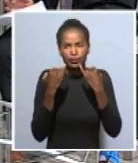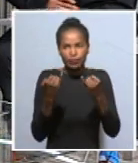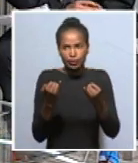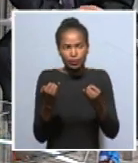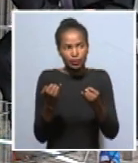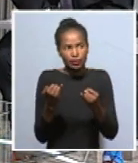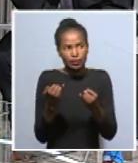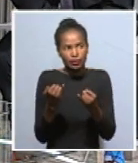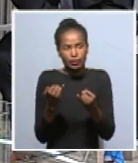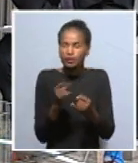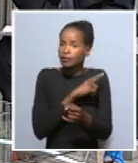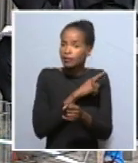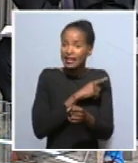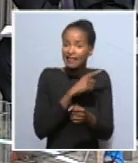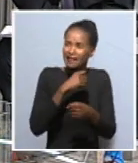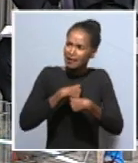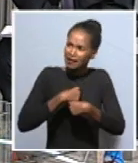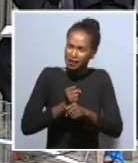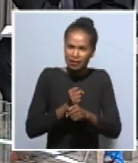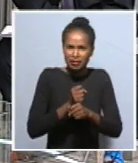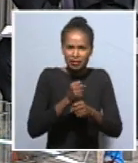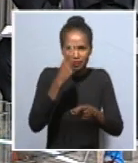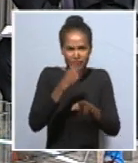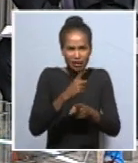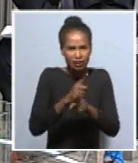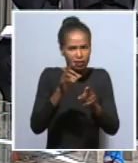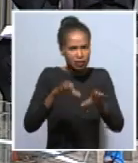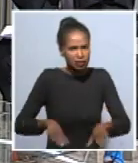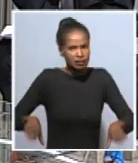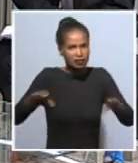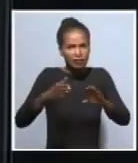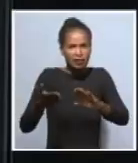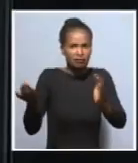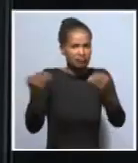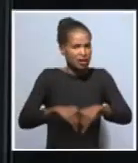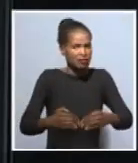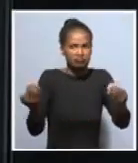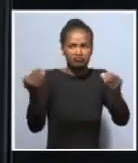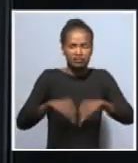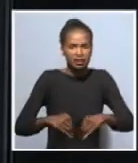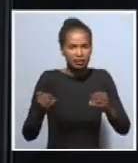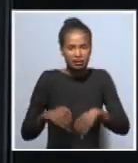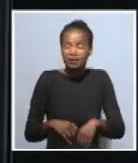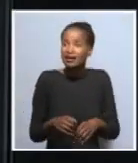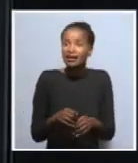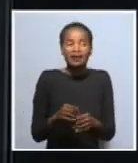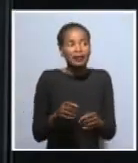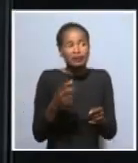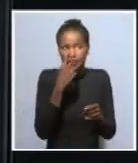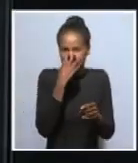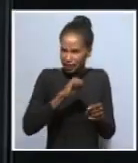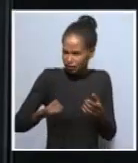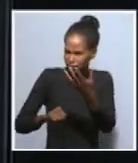not operating, and as a result, then we can build on that. The infrastructure is there. We still have the